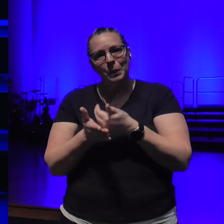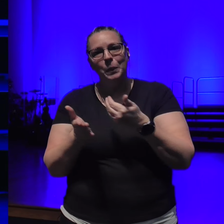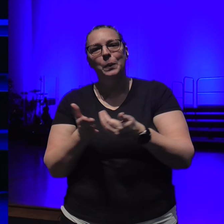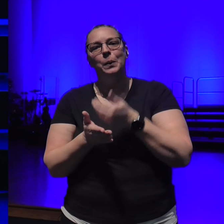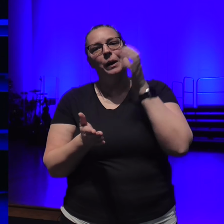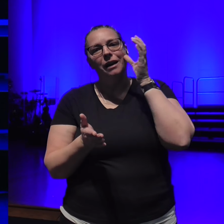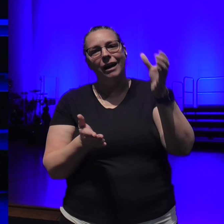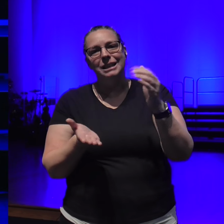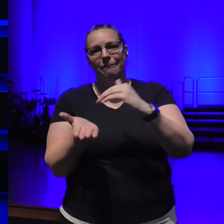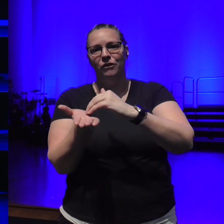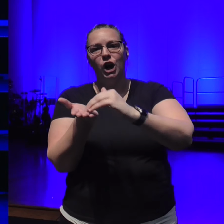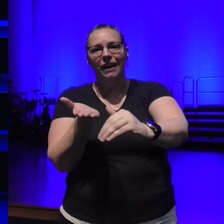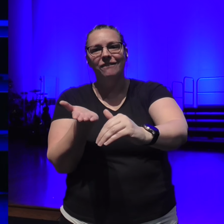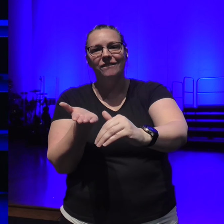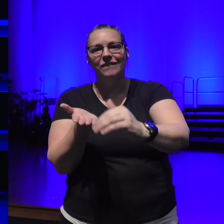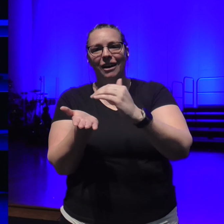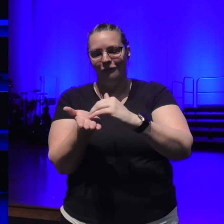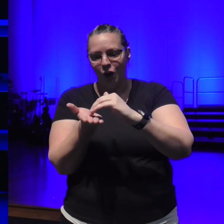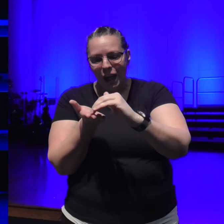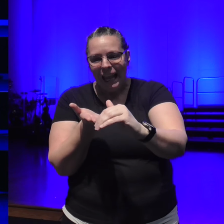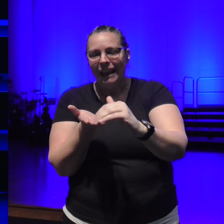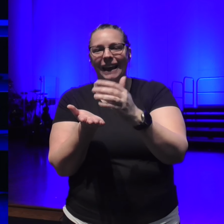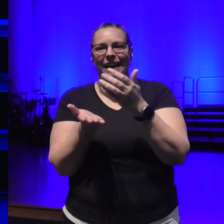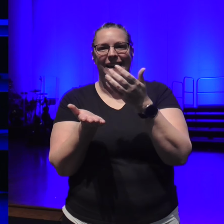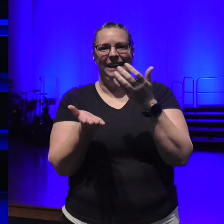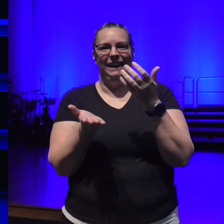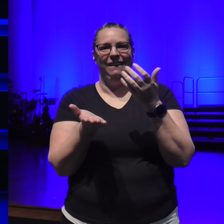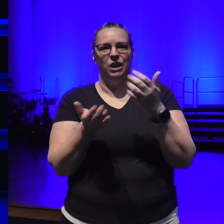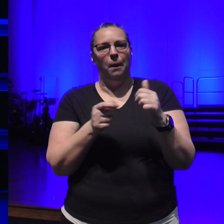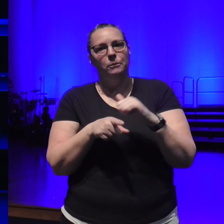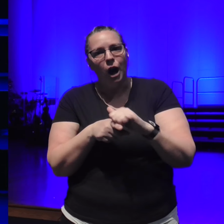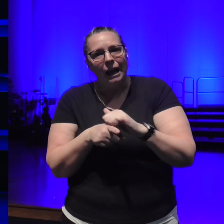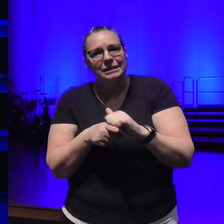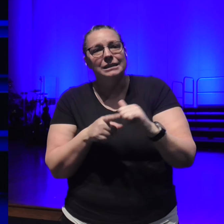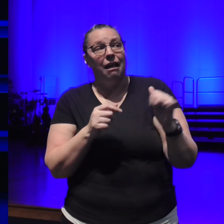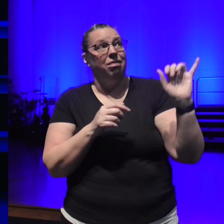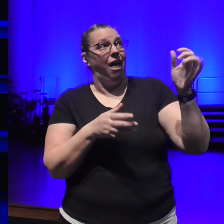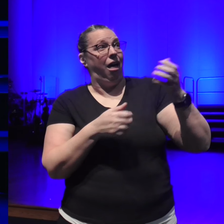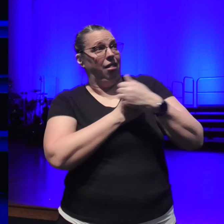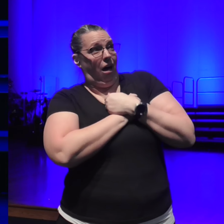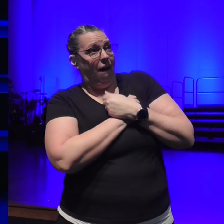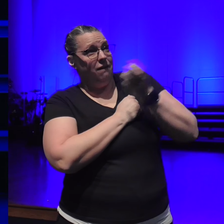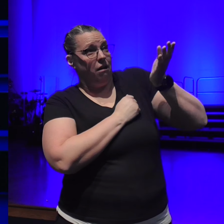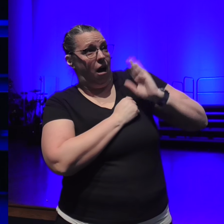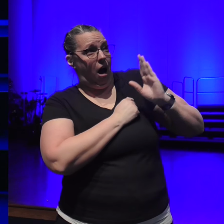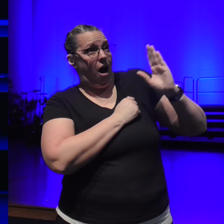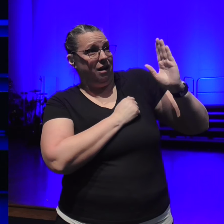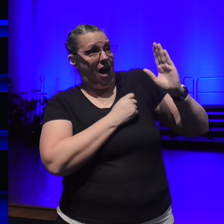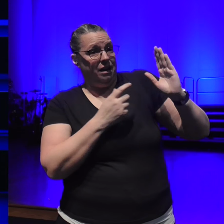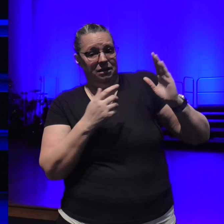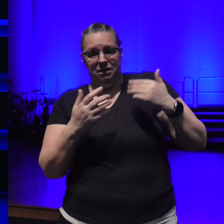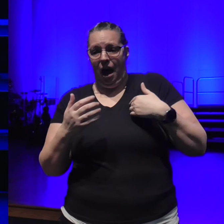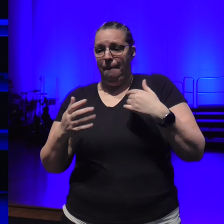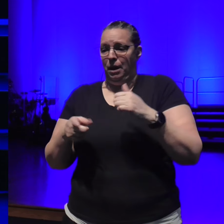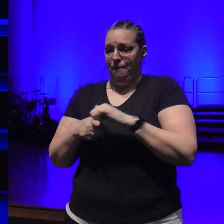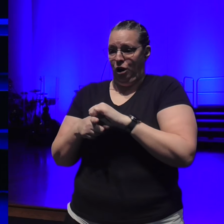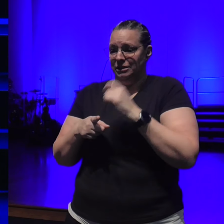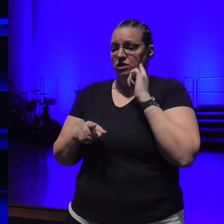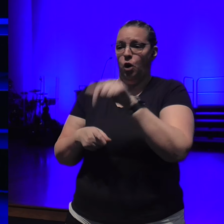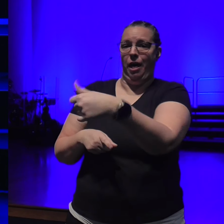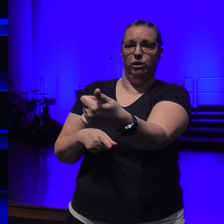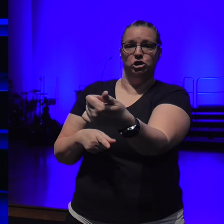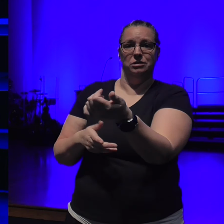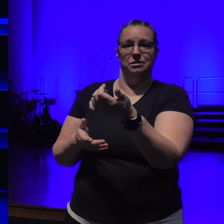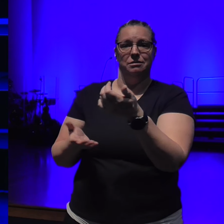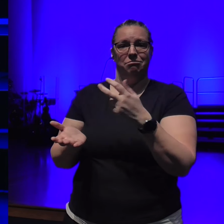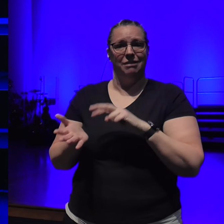comes out of that. Forgiveness is simply practicing that love that God has for you, for others. That's all it meant to